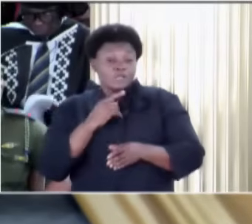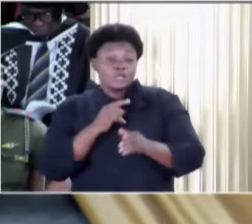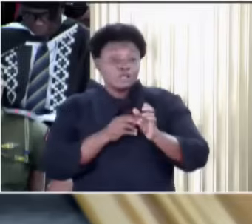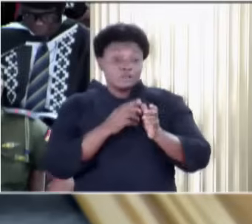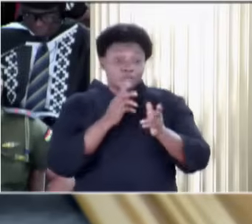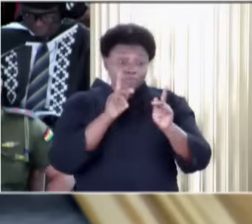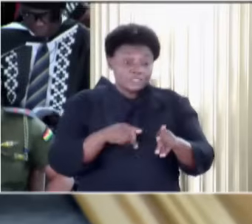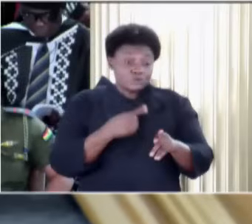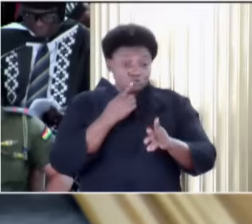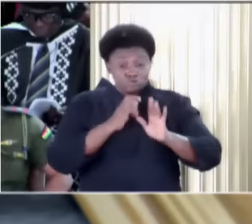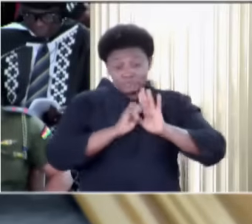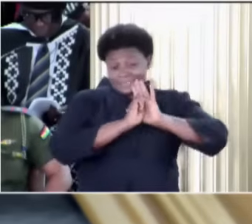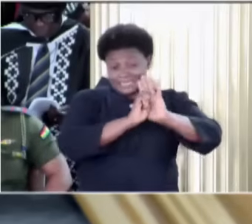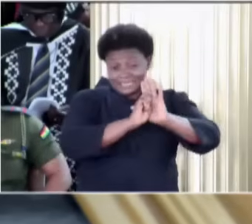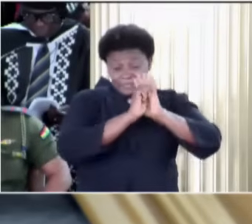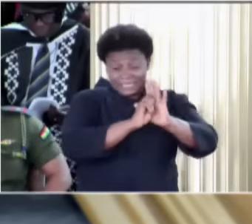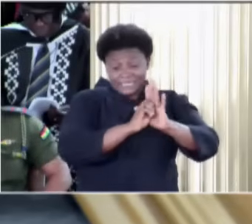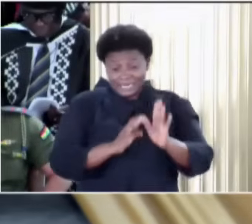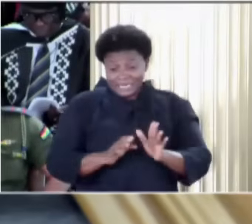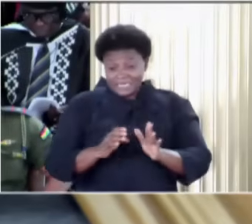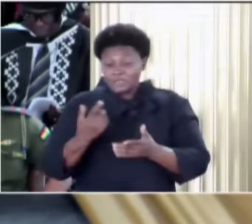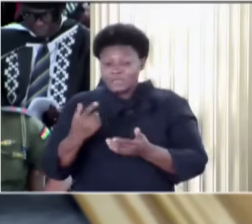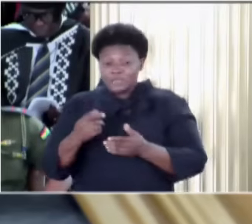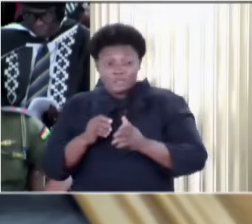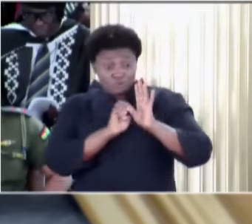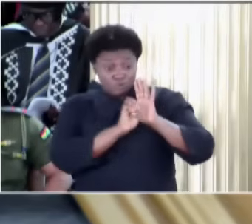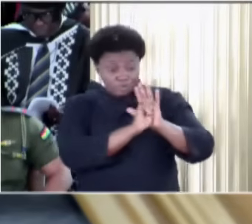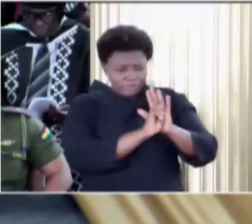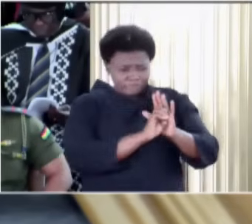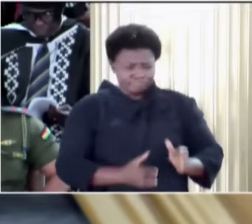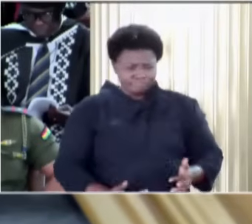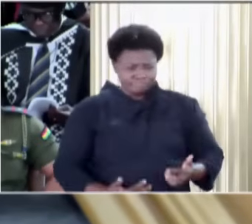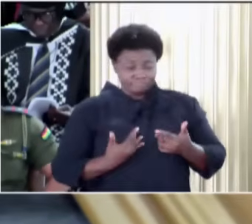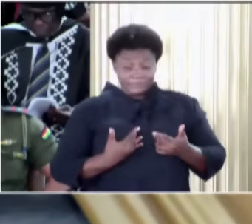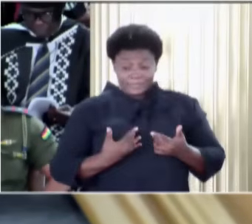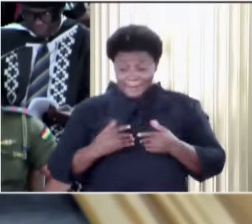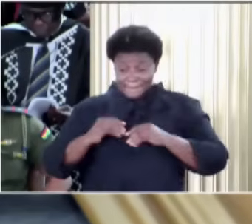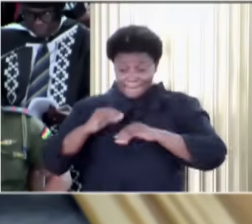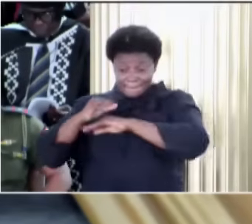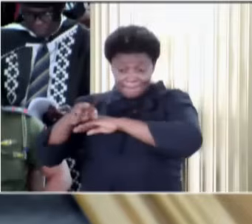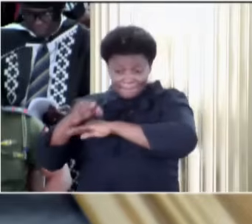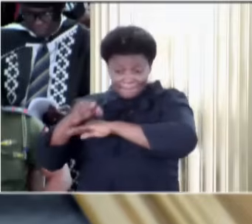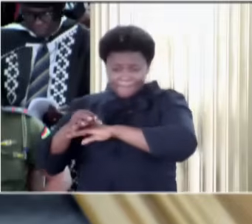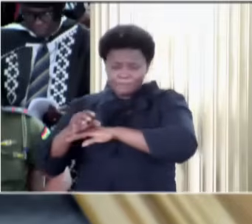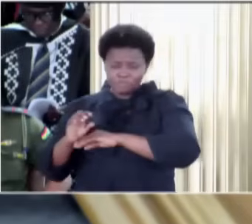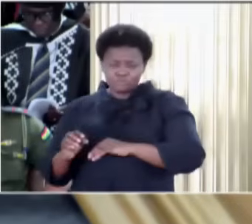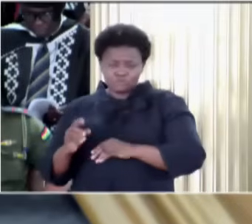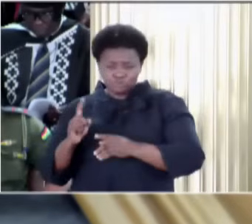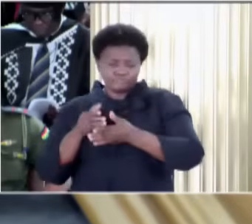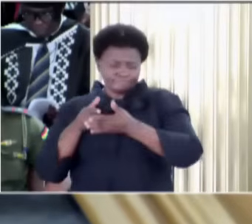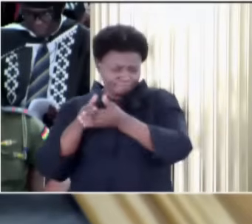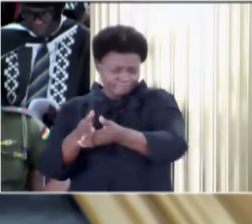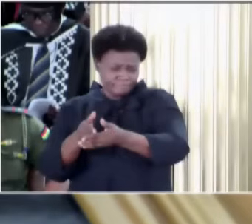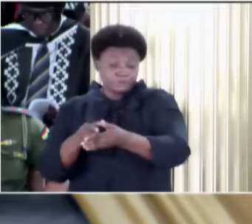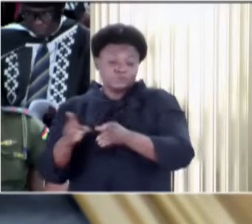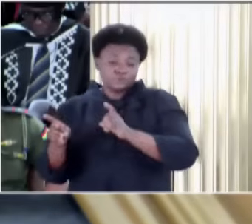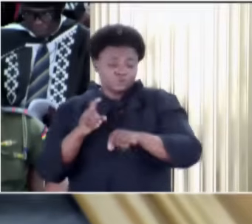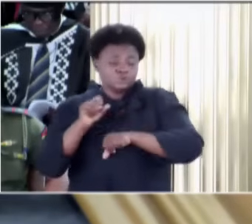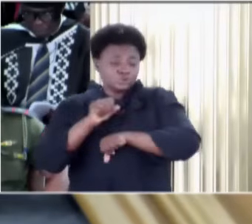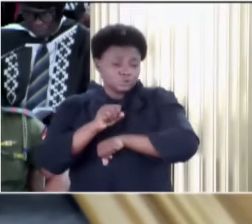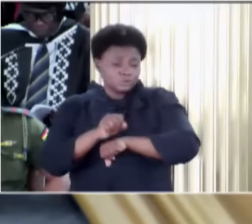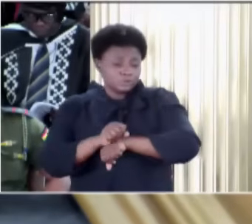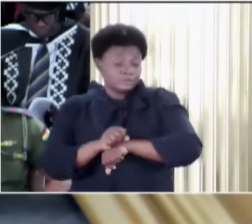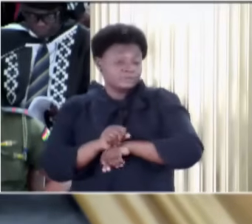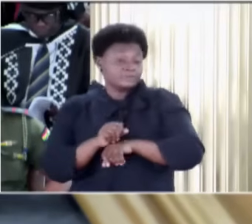you. A mentor may guide you if you do the work, that is. Because mentors, they are busy people. So you have to do